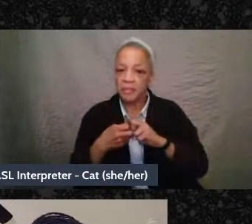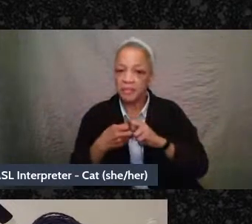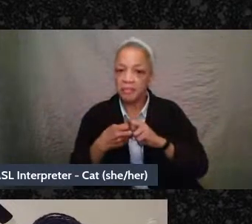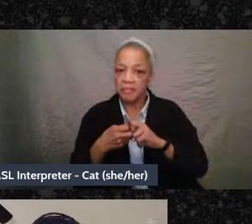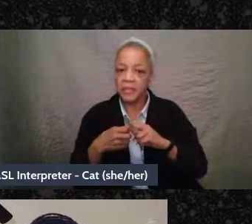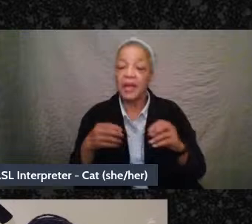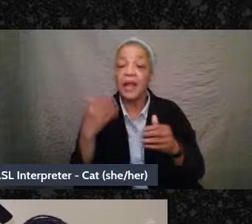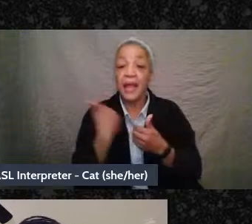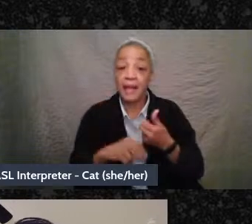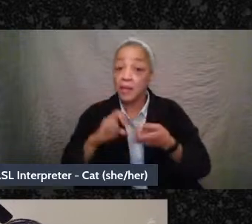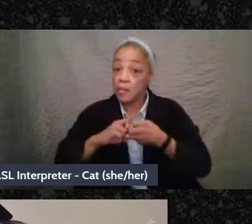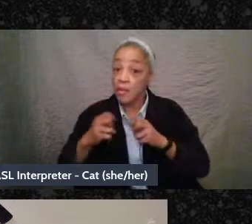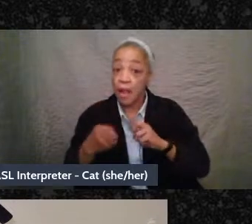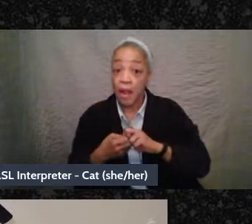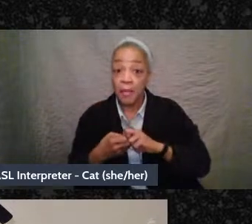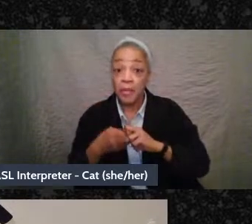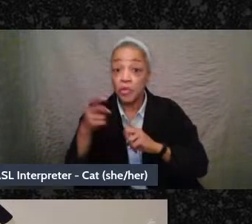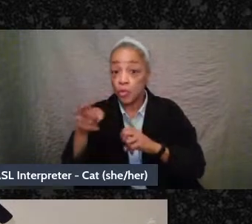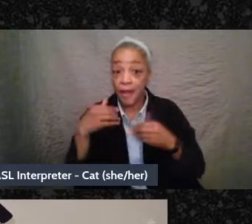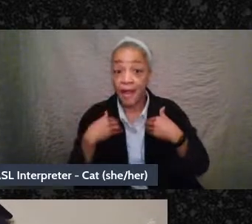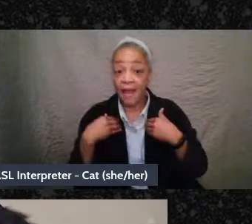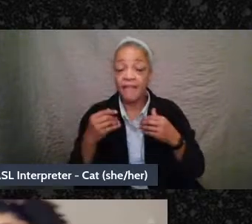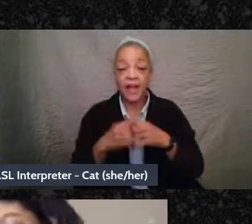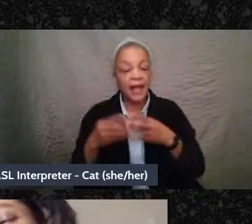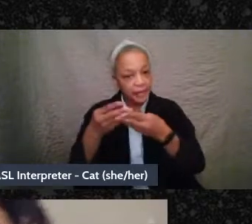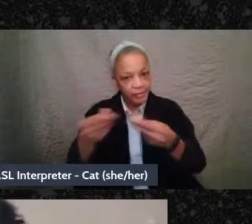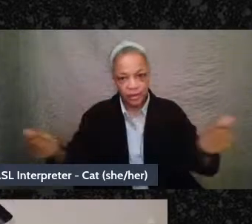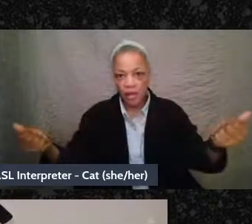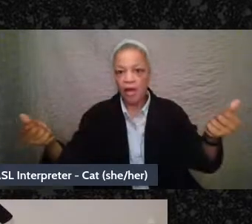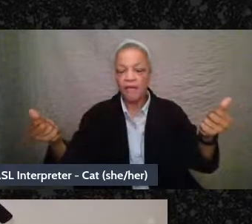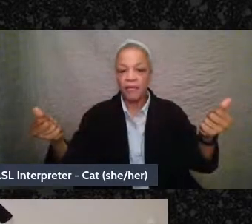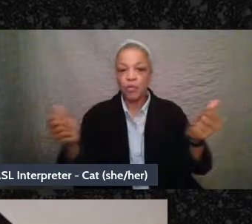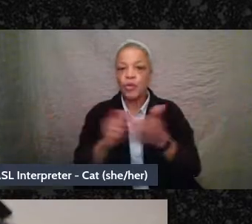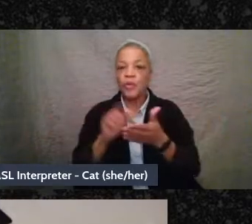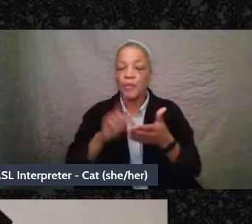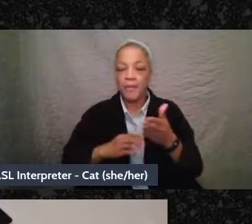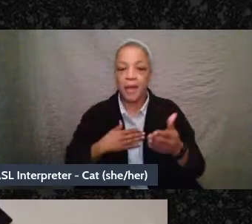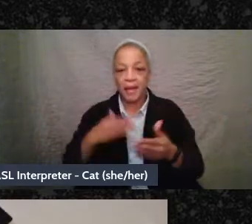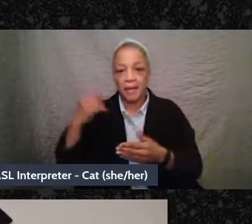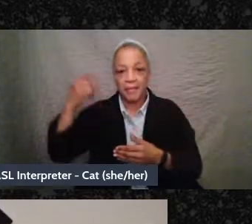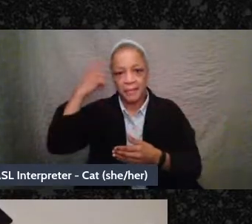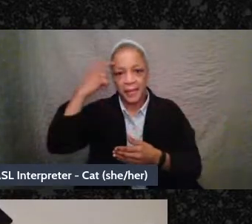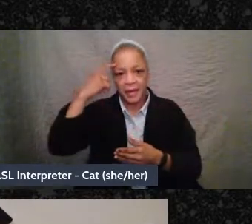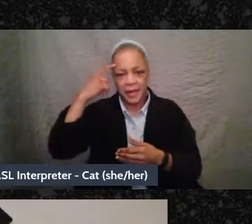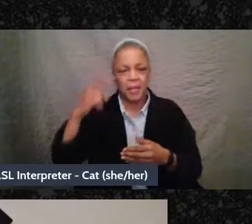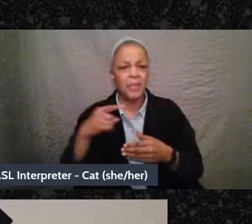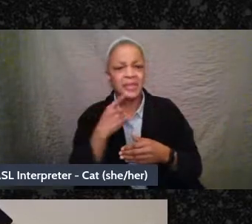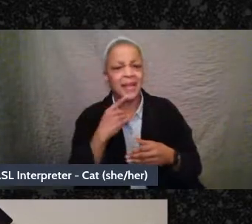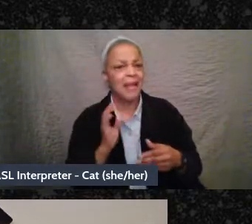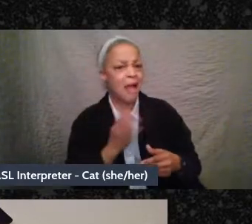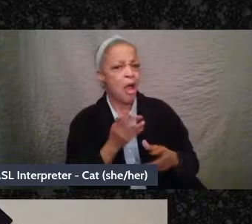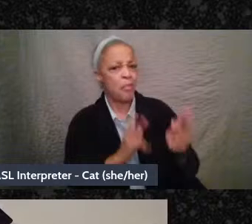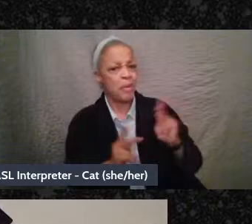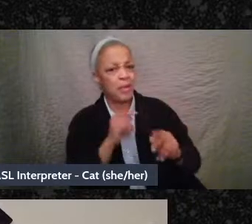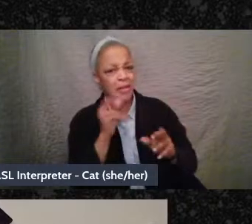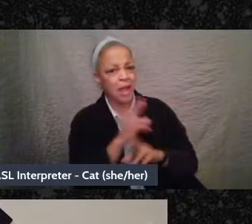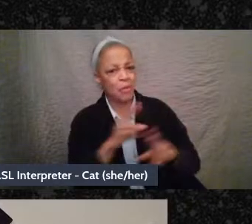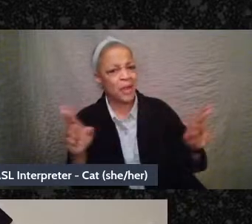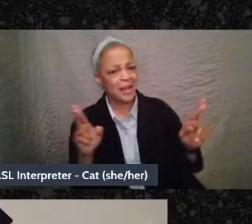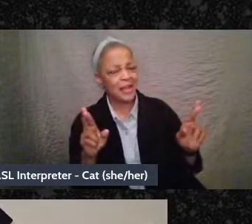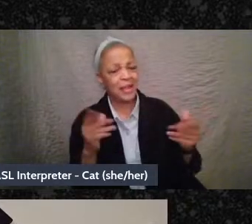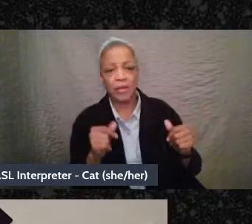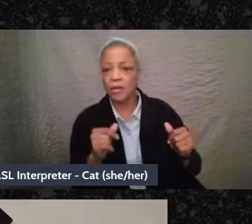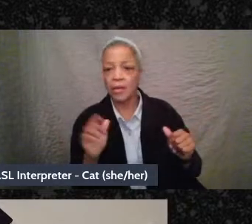solved by what I've got in mind. But I think this piece about saying our people aren't ready, I think we have to push past that. It's